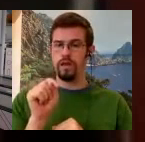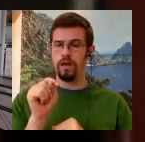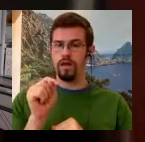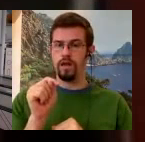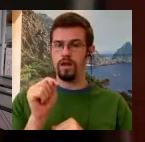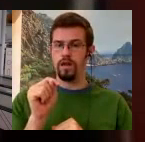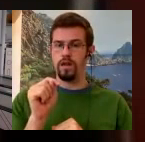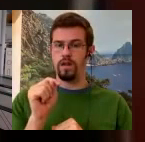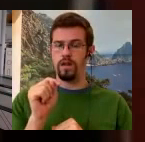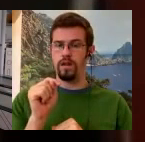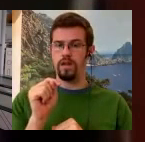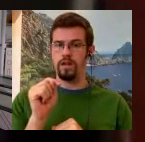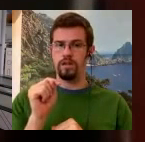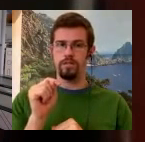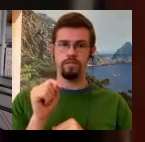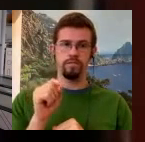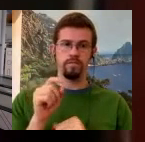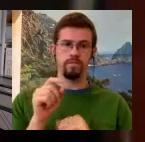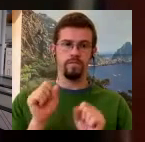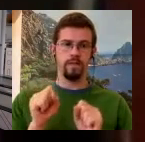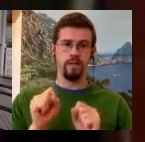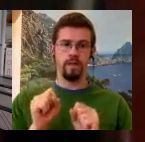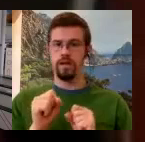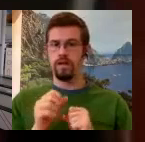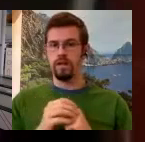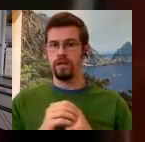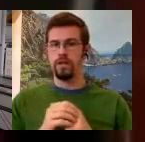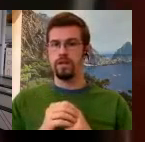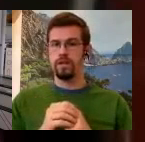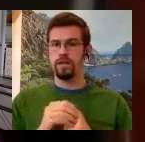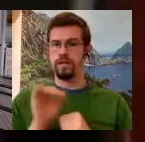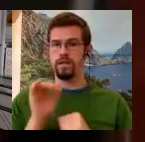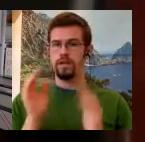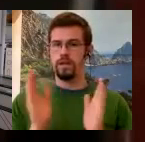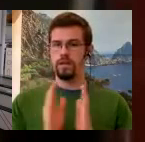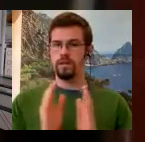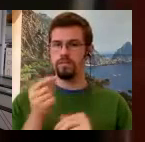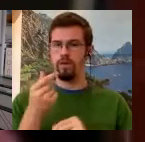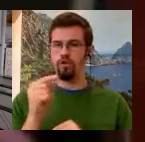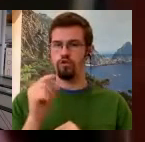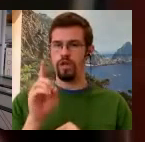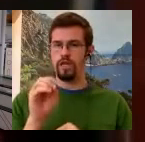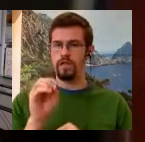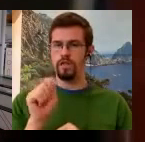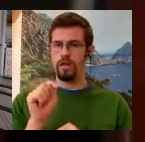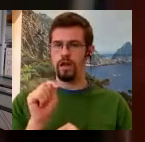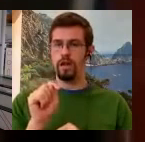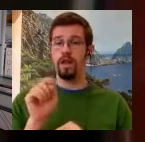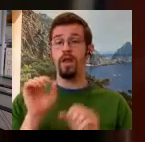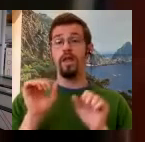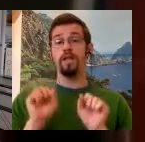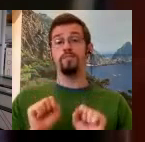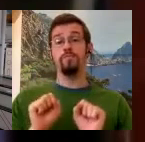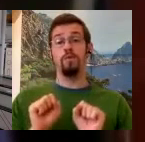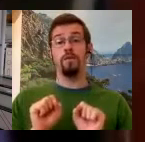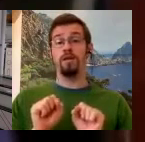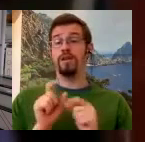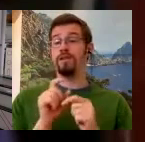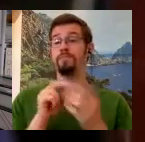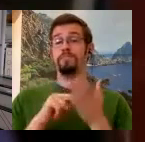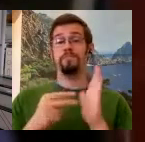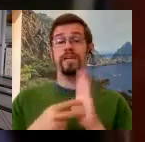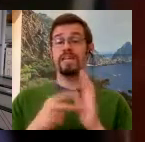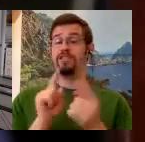can't unless I go to Sign Text. Small green dot. That may be a word in the translation that nobody was able to find, or